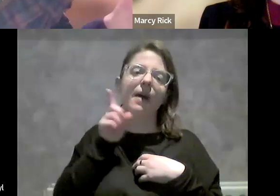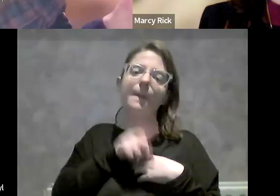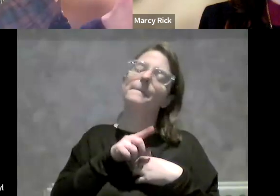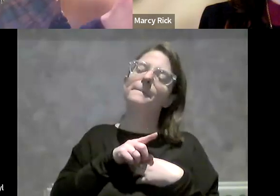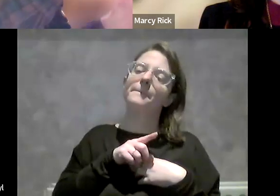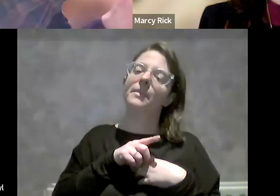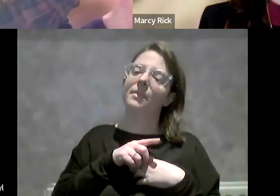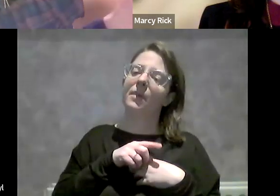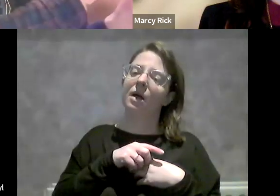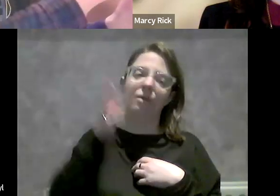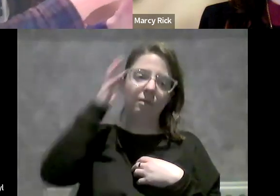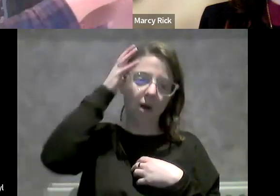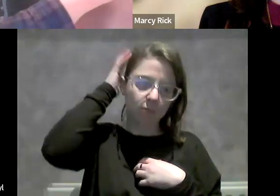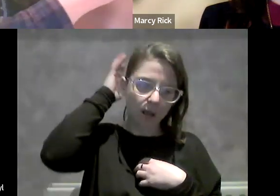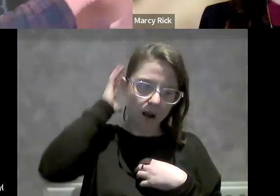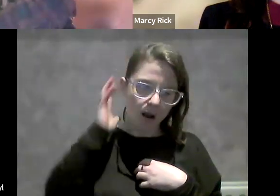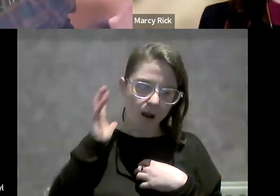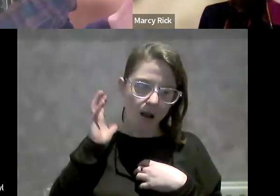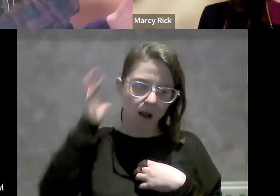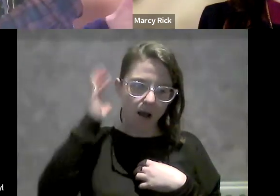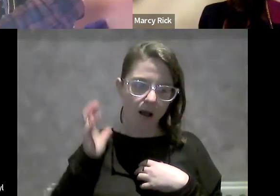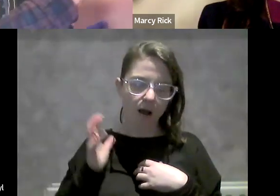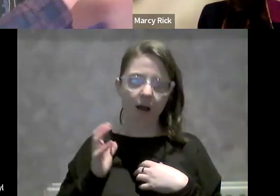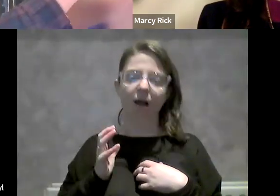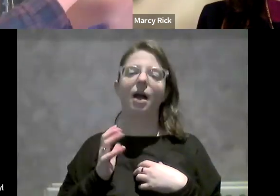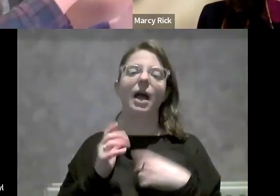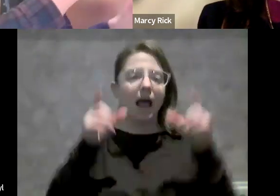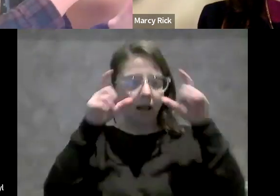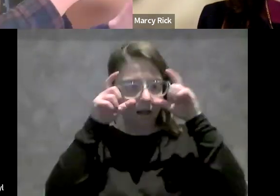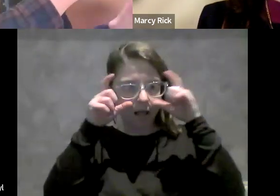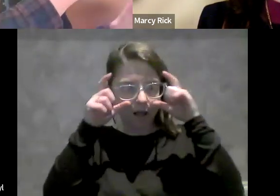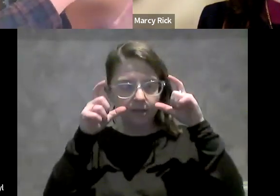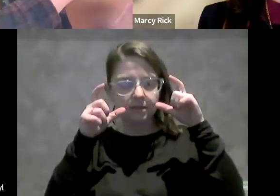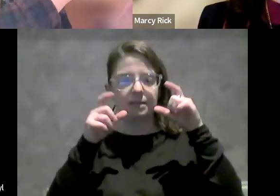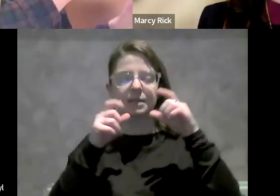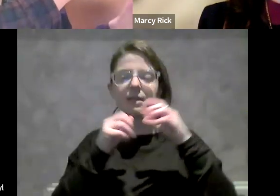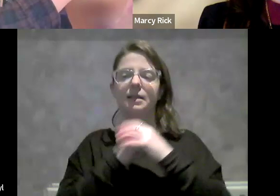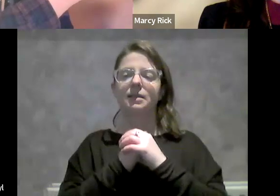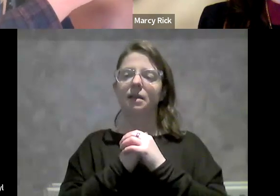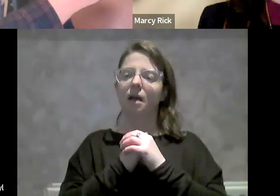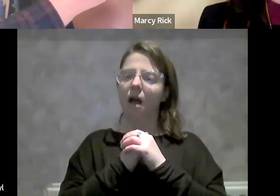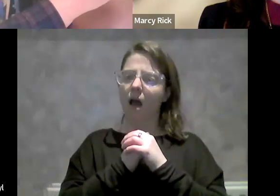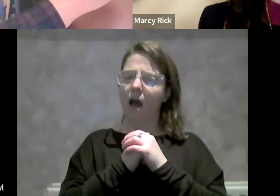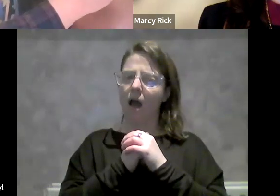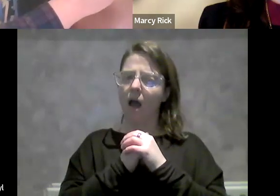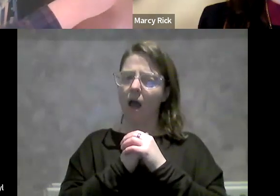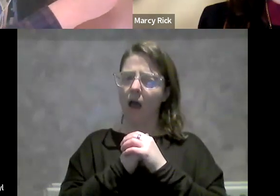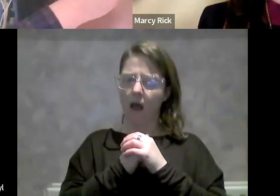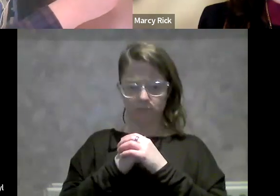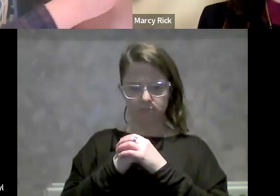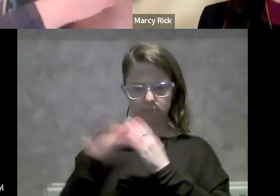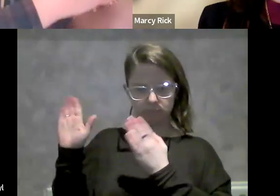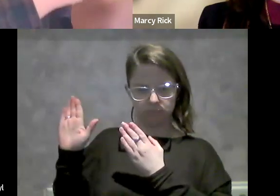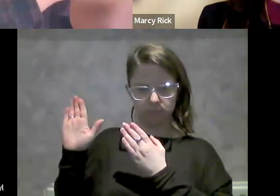with long curly black hair and glasses and... You think it looks like